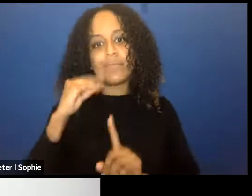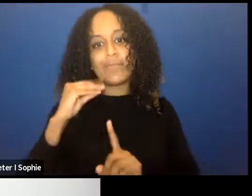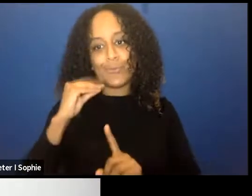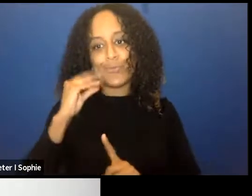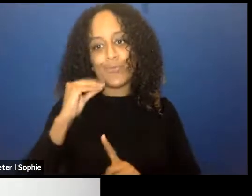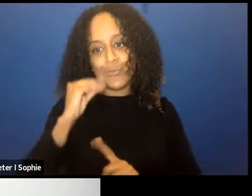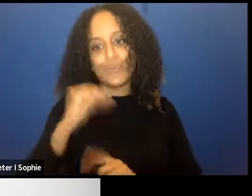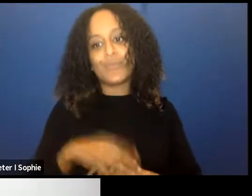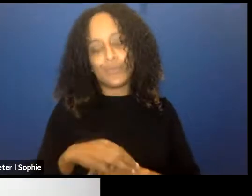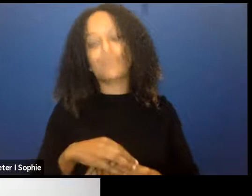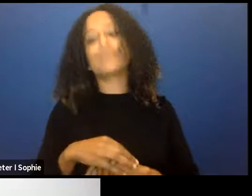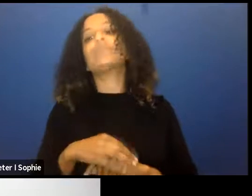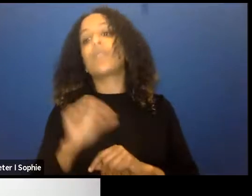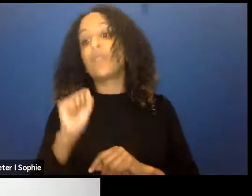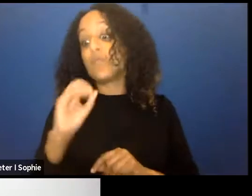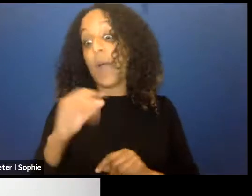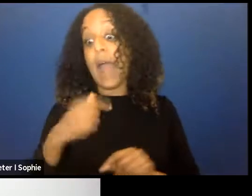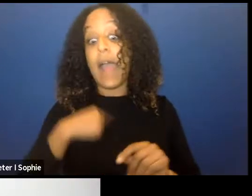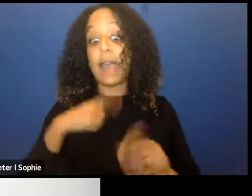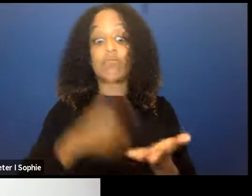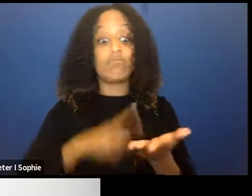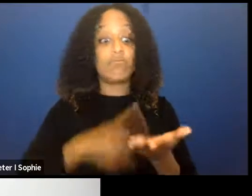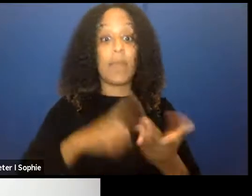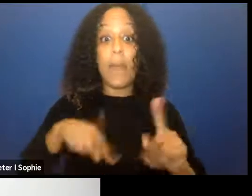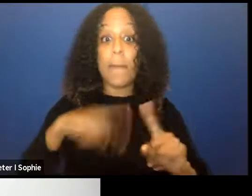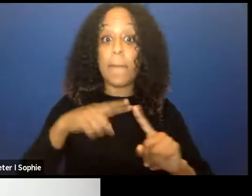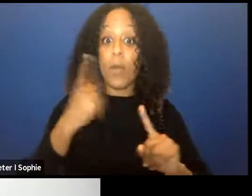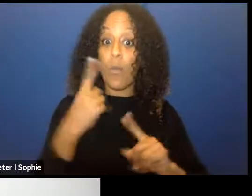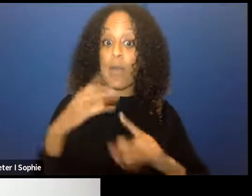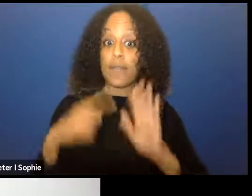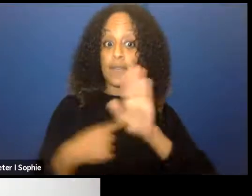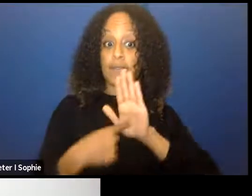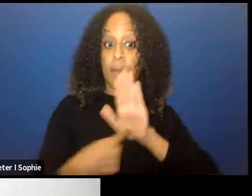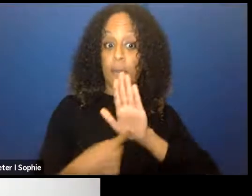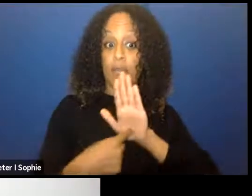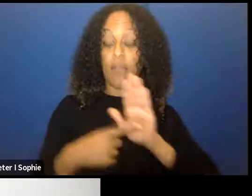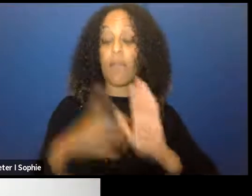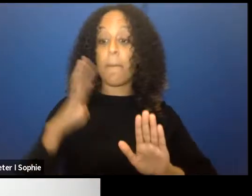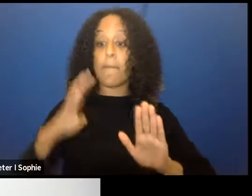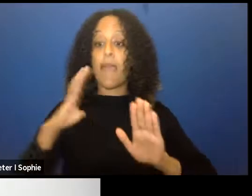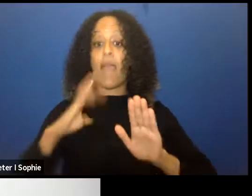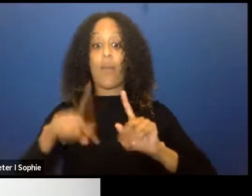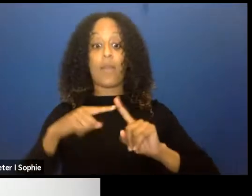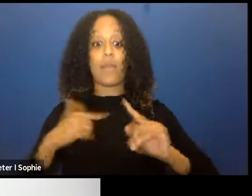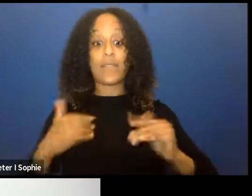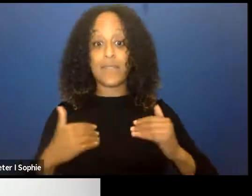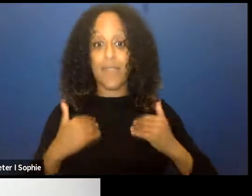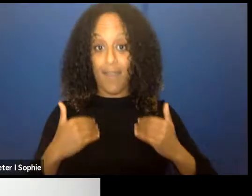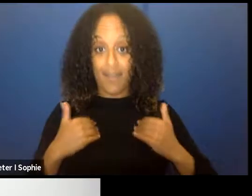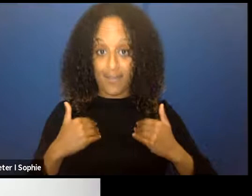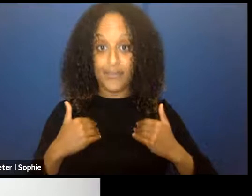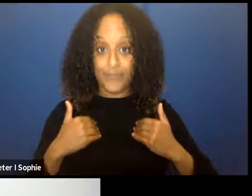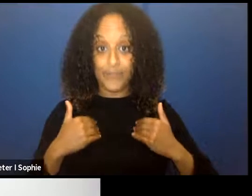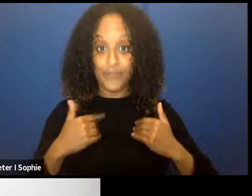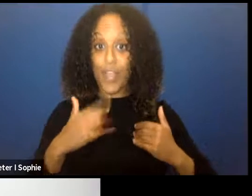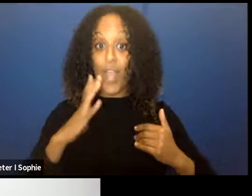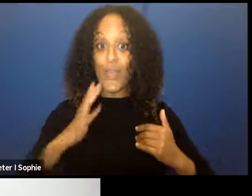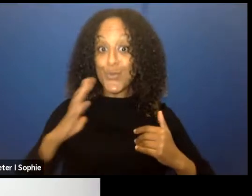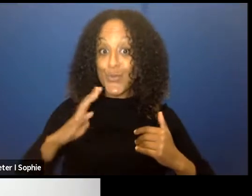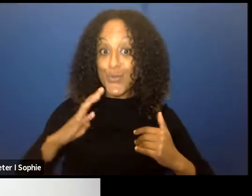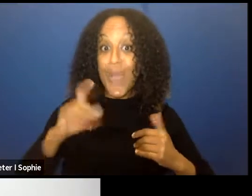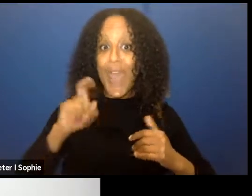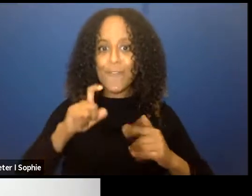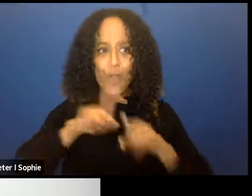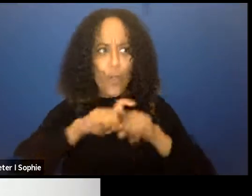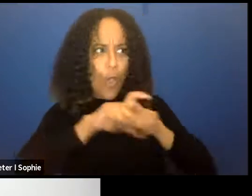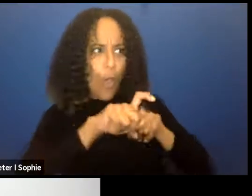mean, I talk about this one example that back when I was really young, I used to have to call